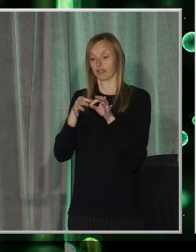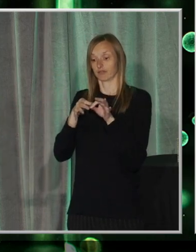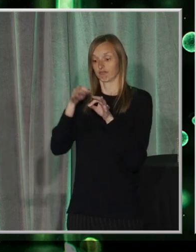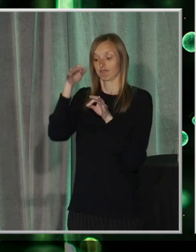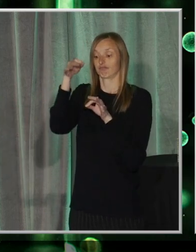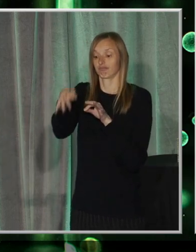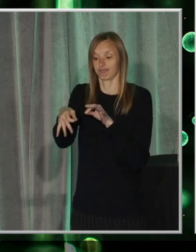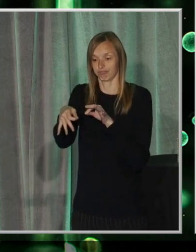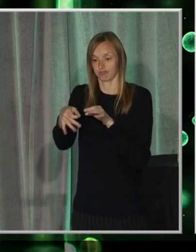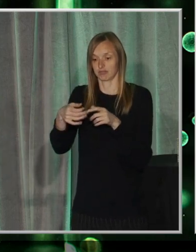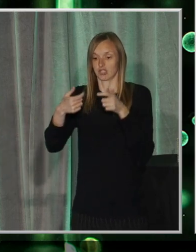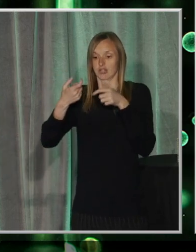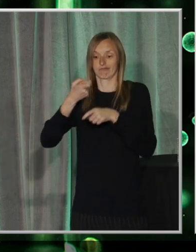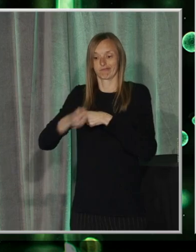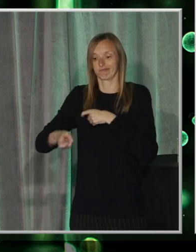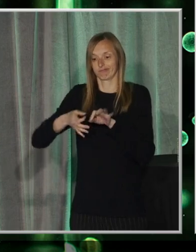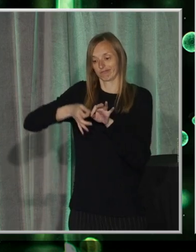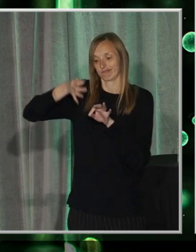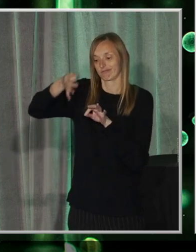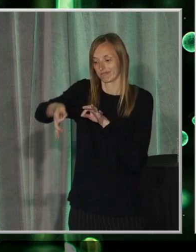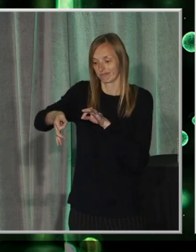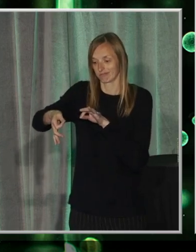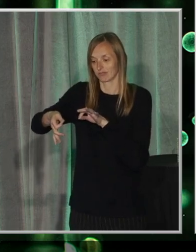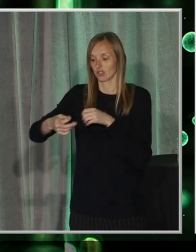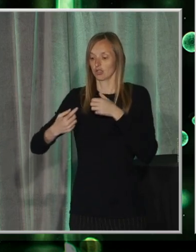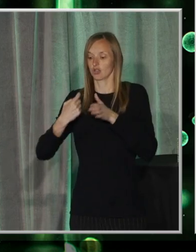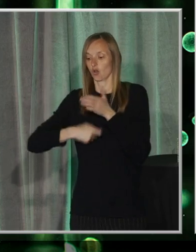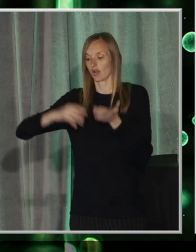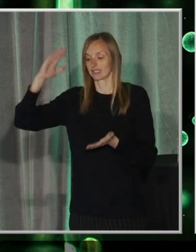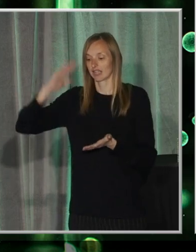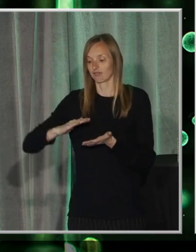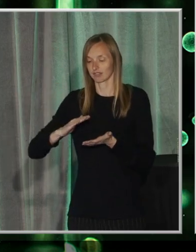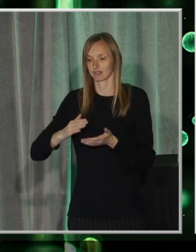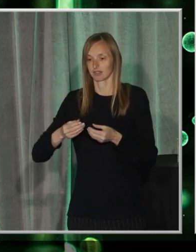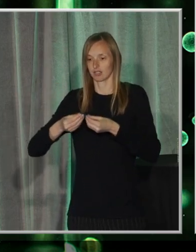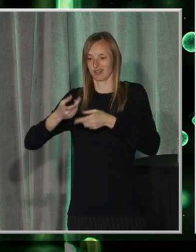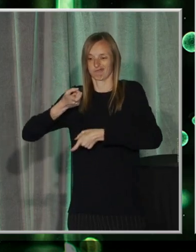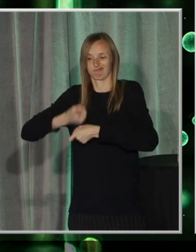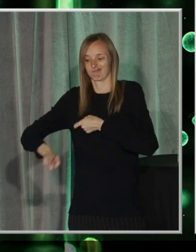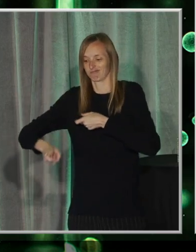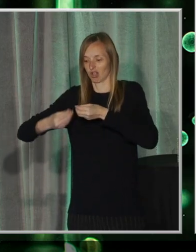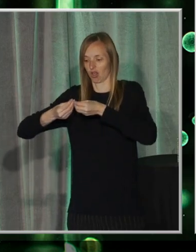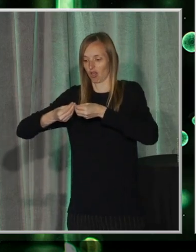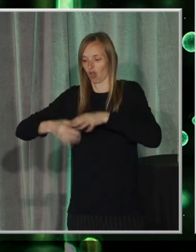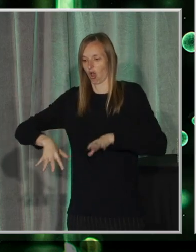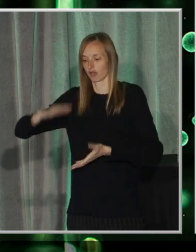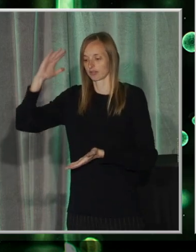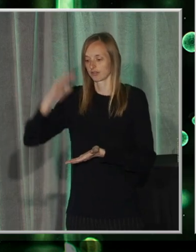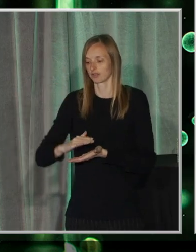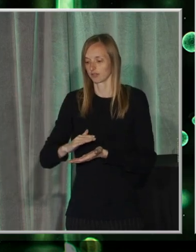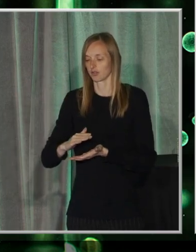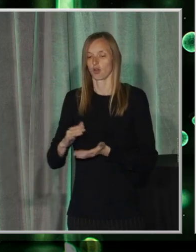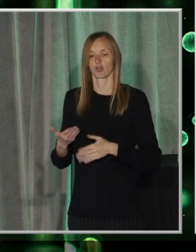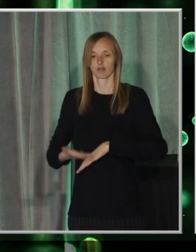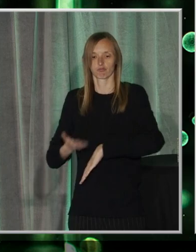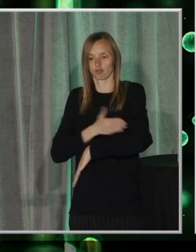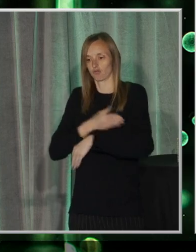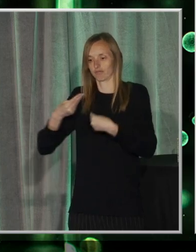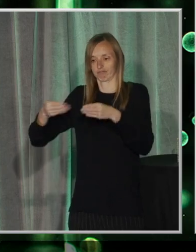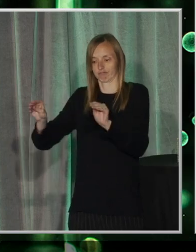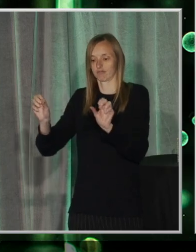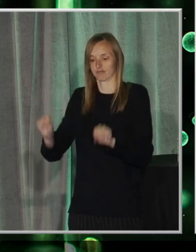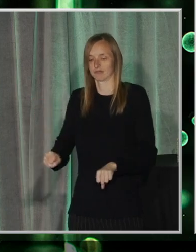saving, reduce the losses, and improve marketability of the tomatoes as the tomatoes are being kept